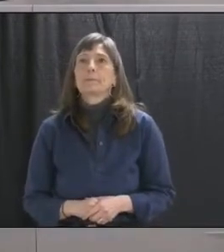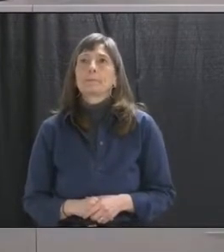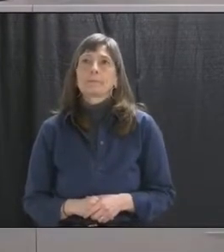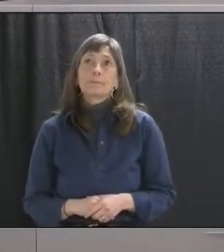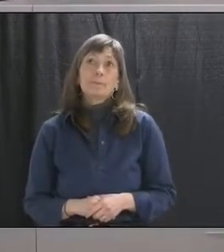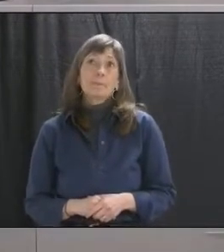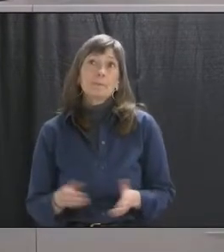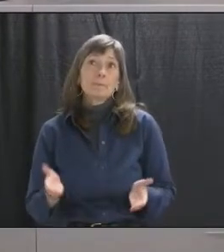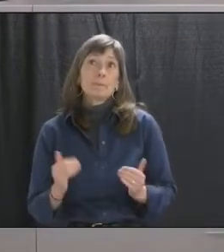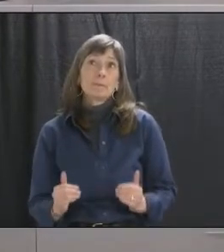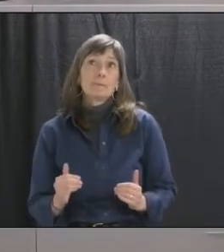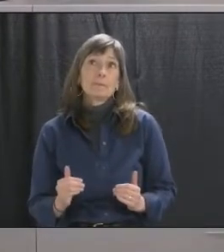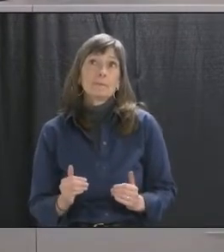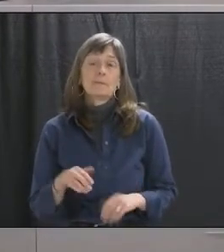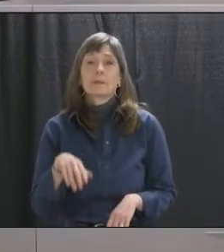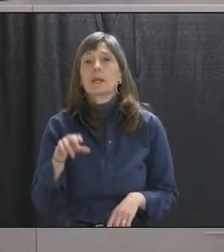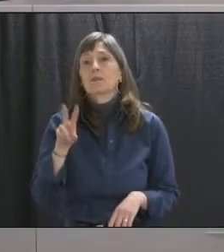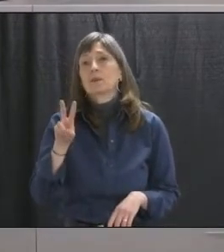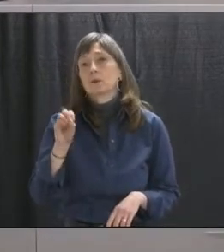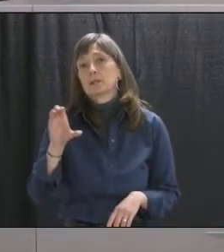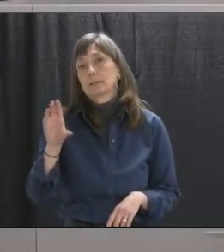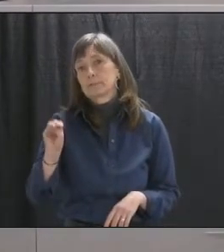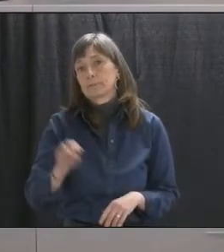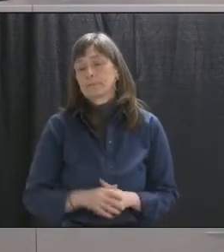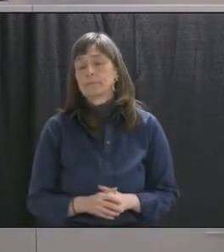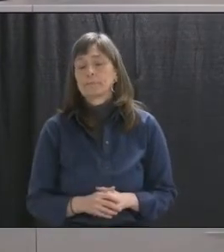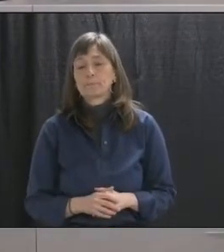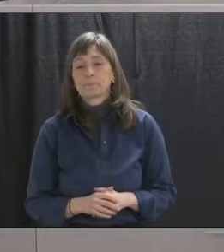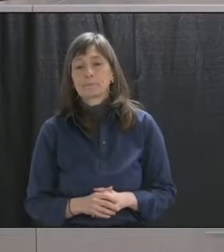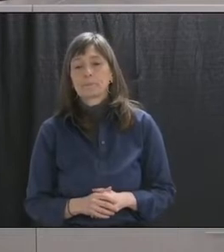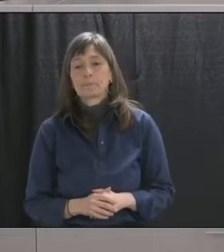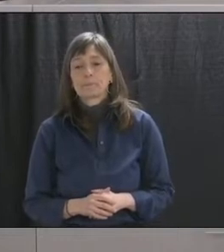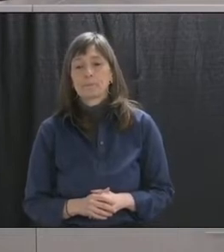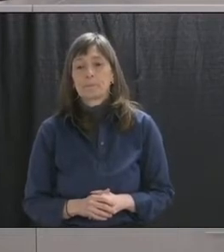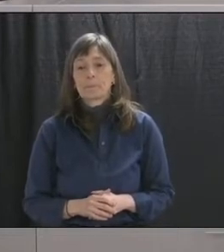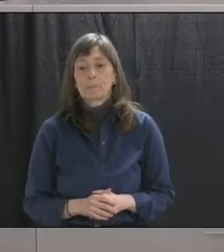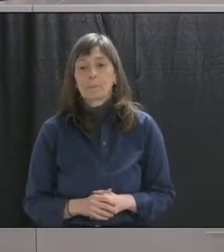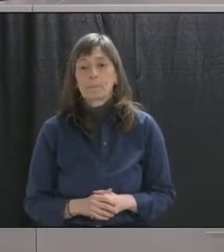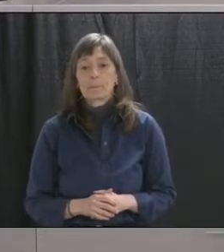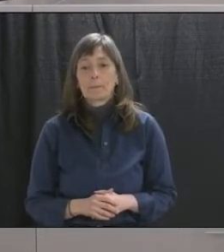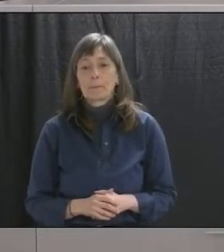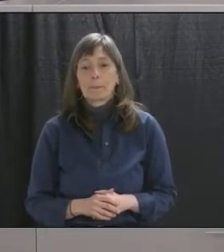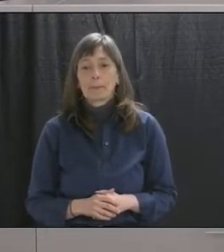Our next questions are from Ben Murphy of VOCM News. Please go ahead.